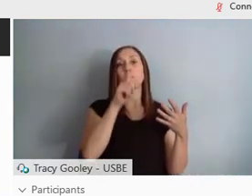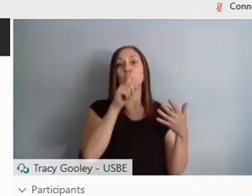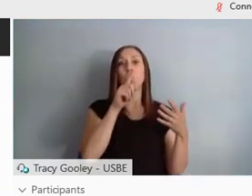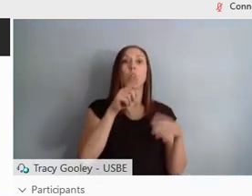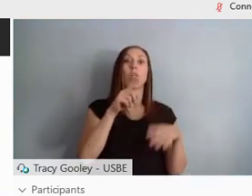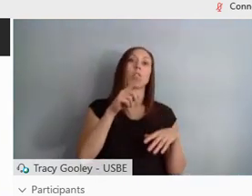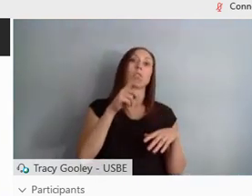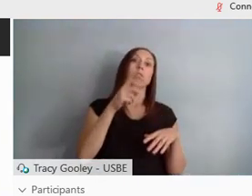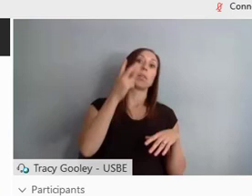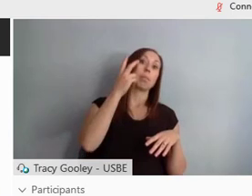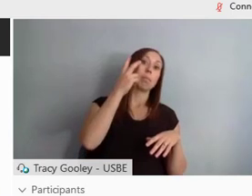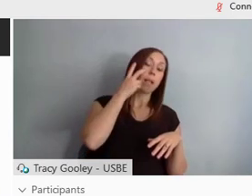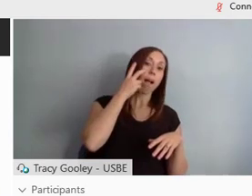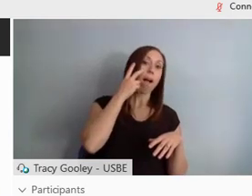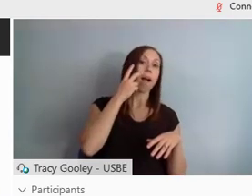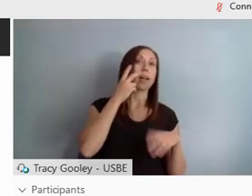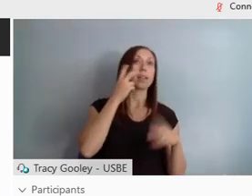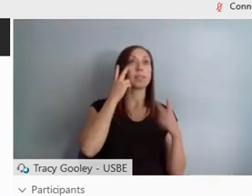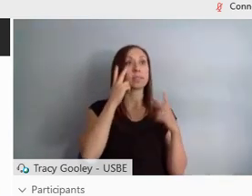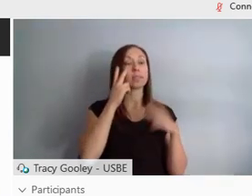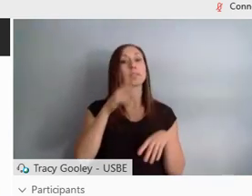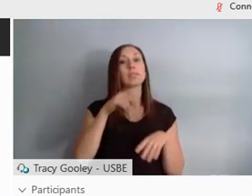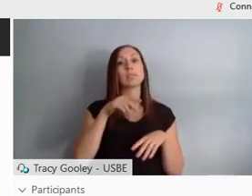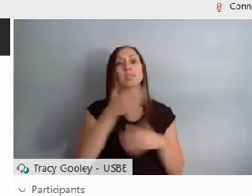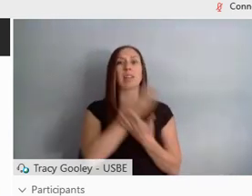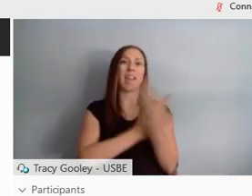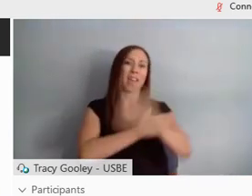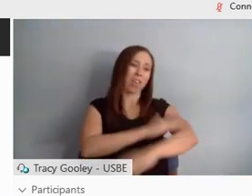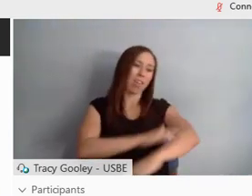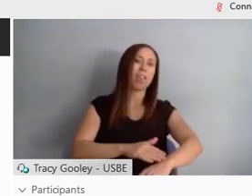blind or visual impairments, orthopedic impairments, and also